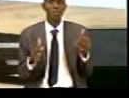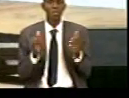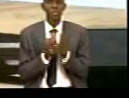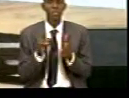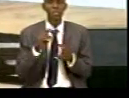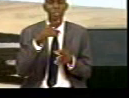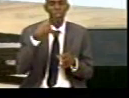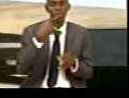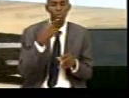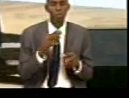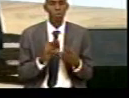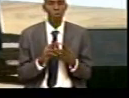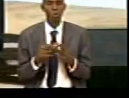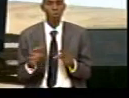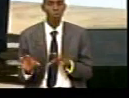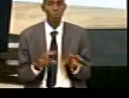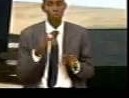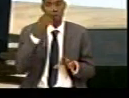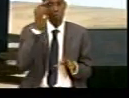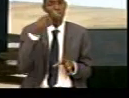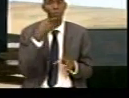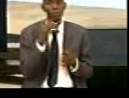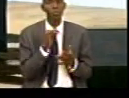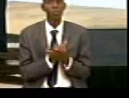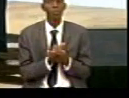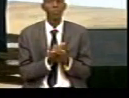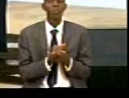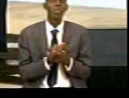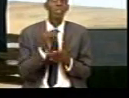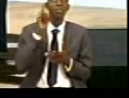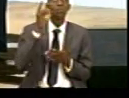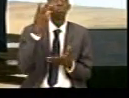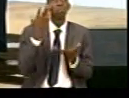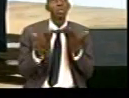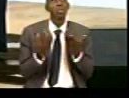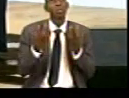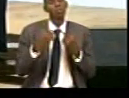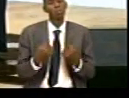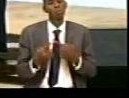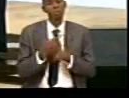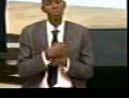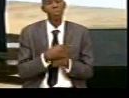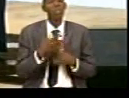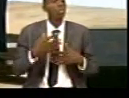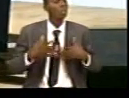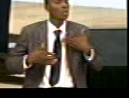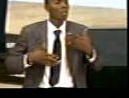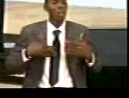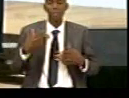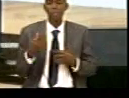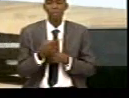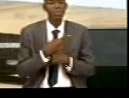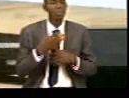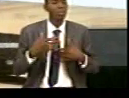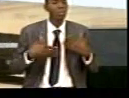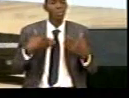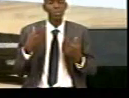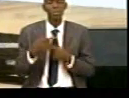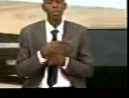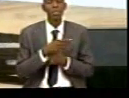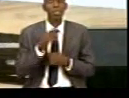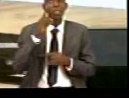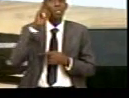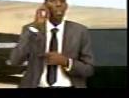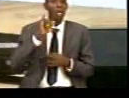do, because they say, "He may come today. Glad day, glad day. I may see